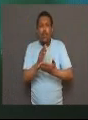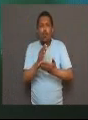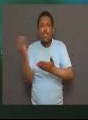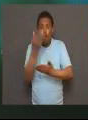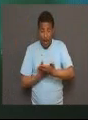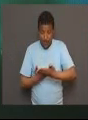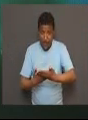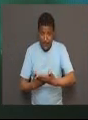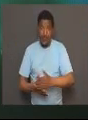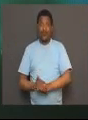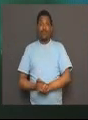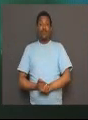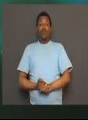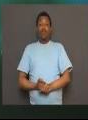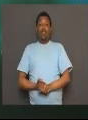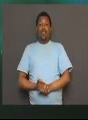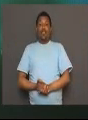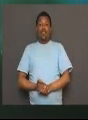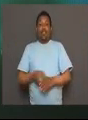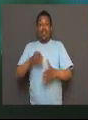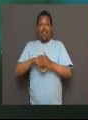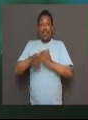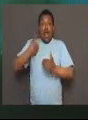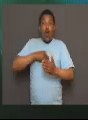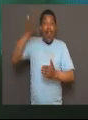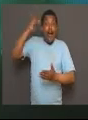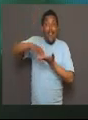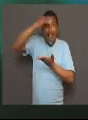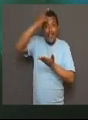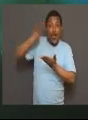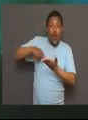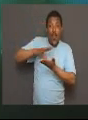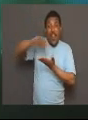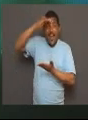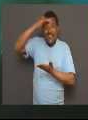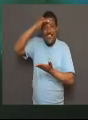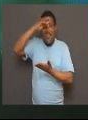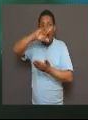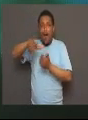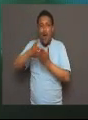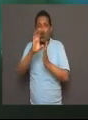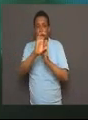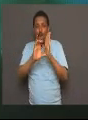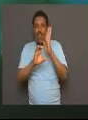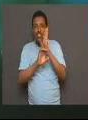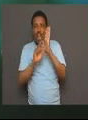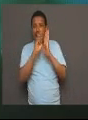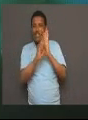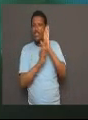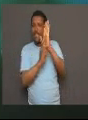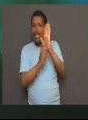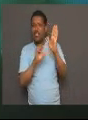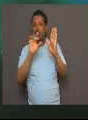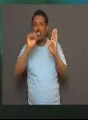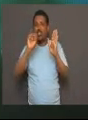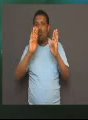maps. In our last lesson, we learned about conventional signs and